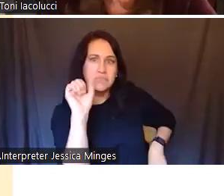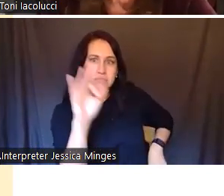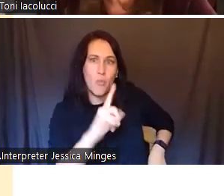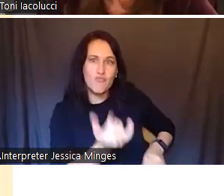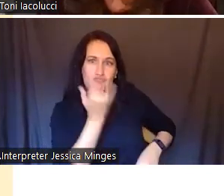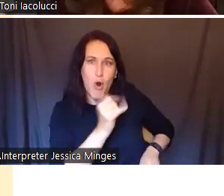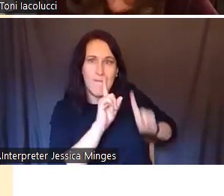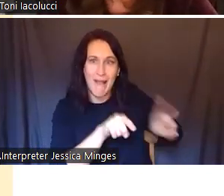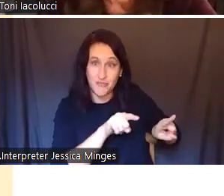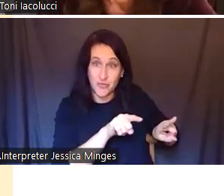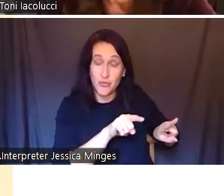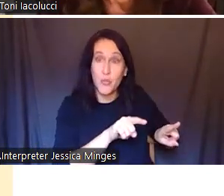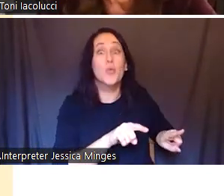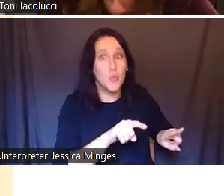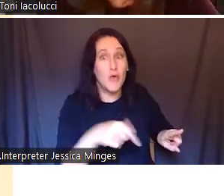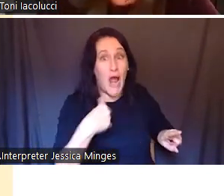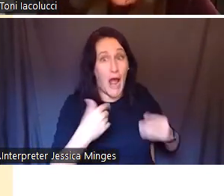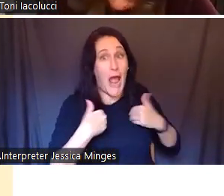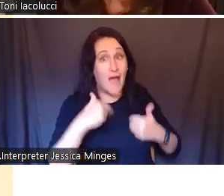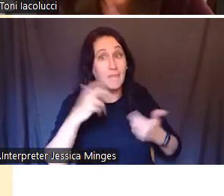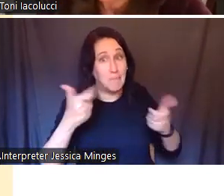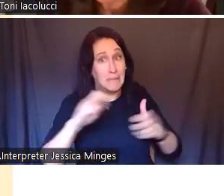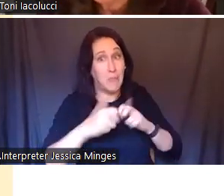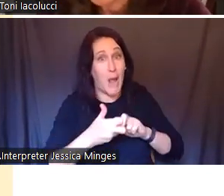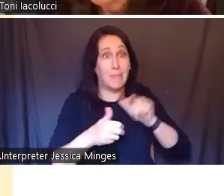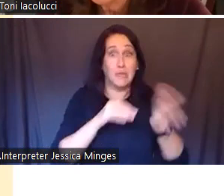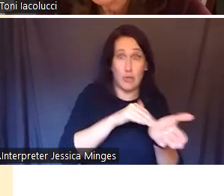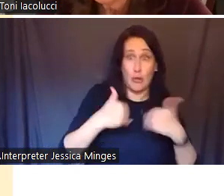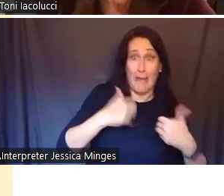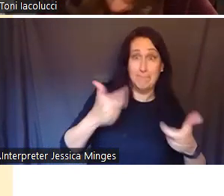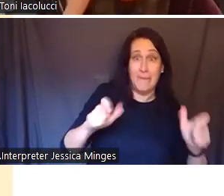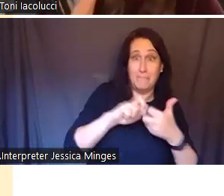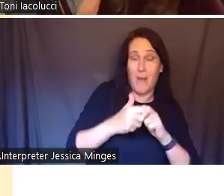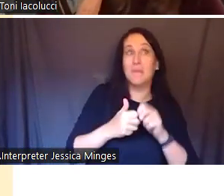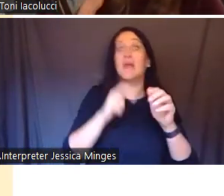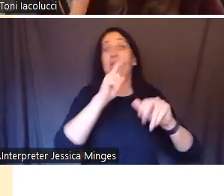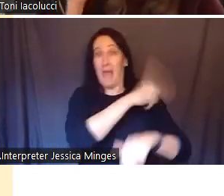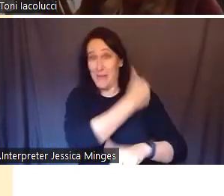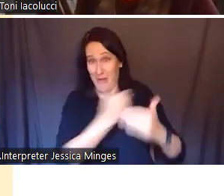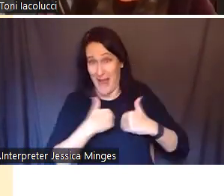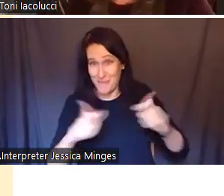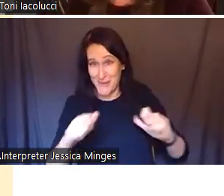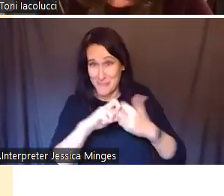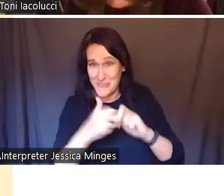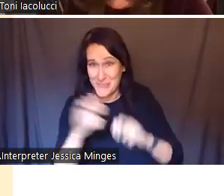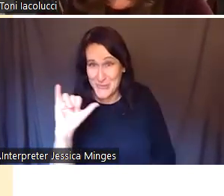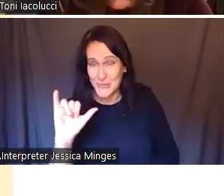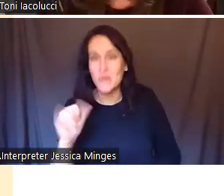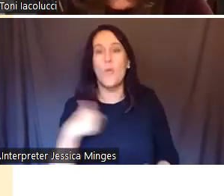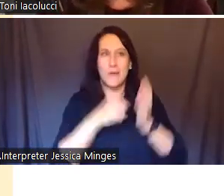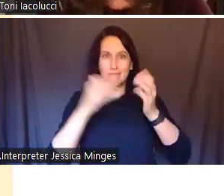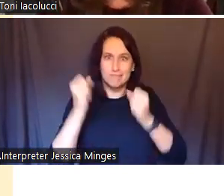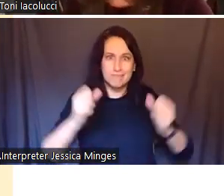have a problem, the doctor has a problem, and the facility has a problem. Okay, so we encourage facilities